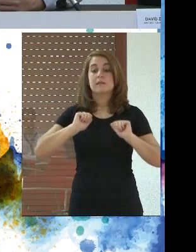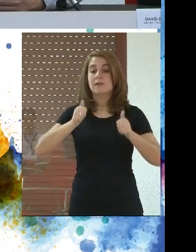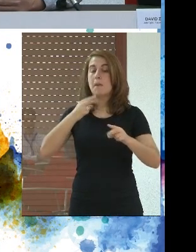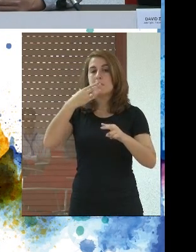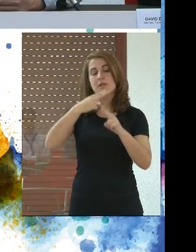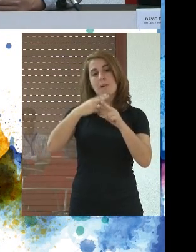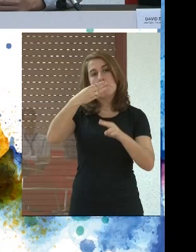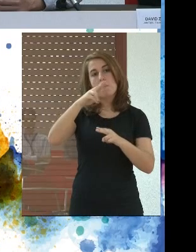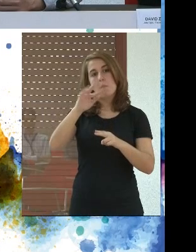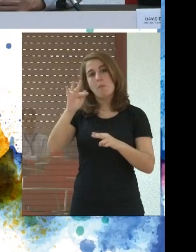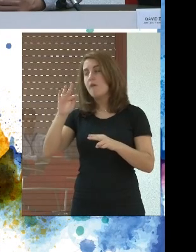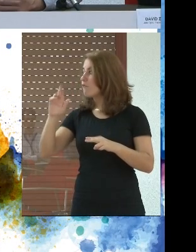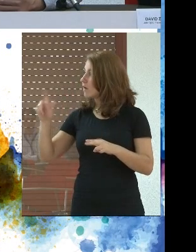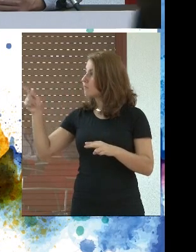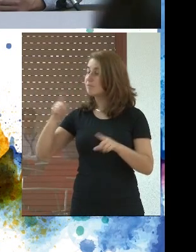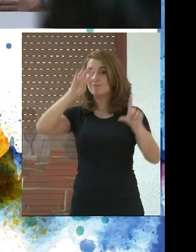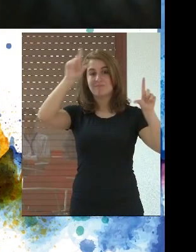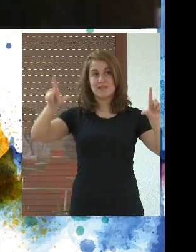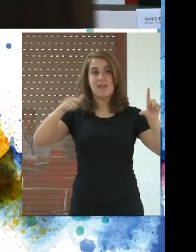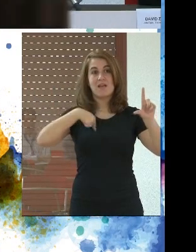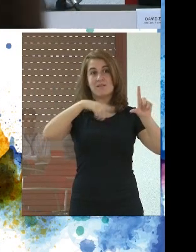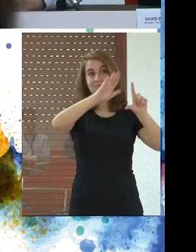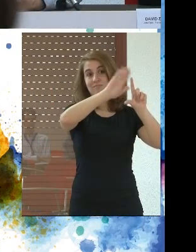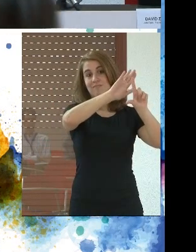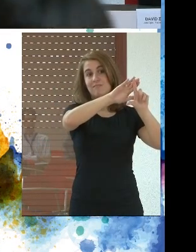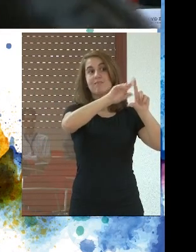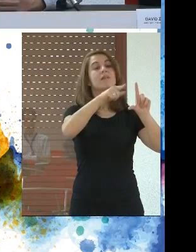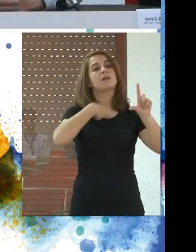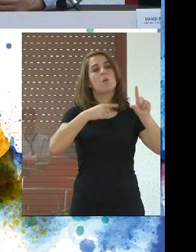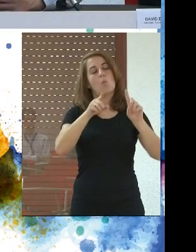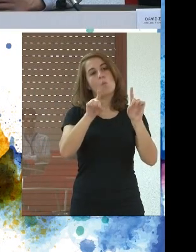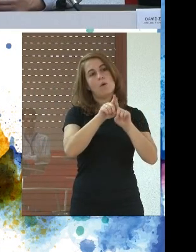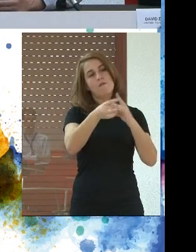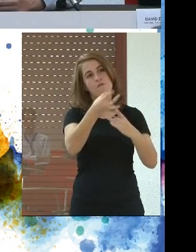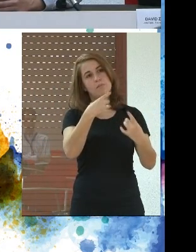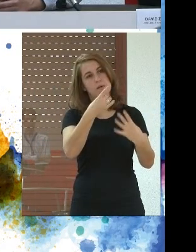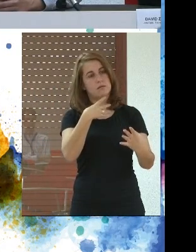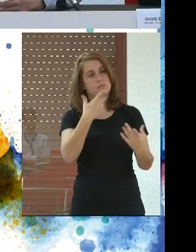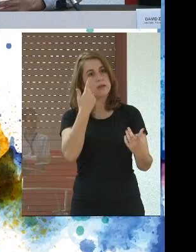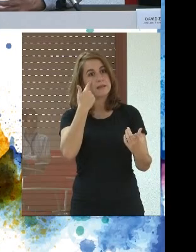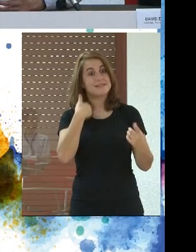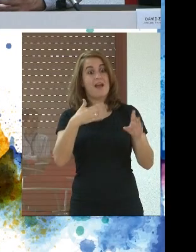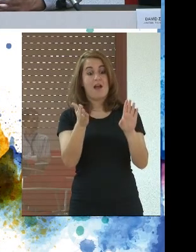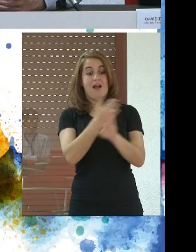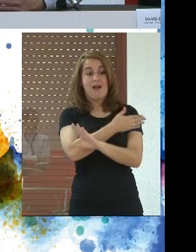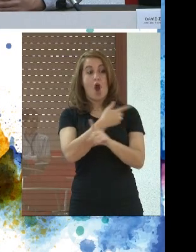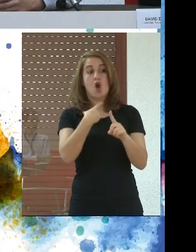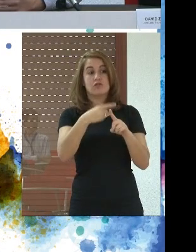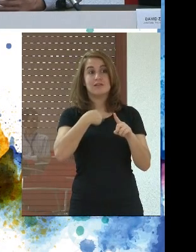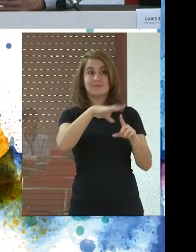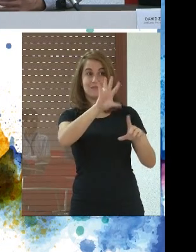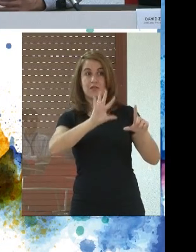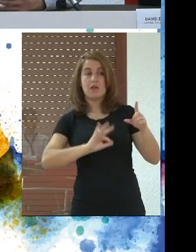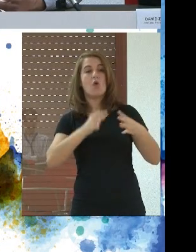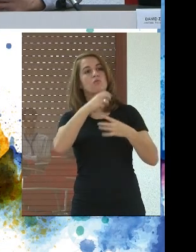application. Also, there's a buffer on the upper left of the screen, which serves as a feedback for the user, given that it shows